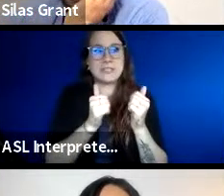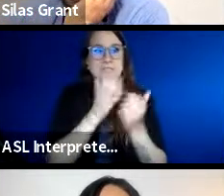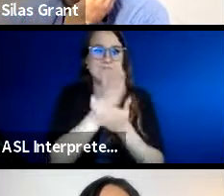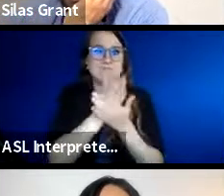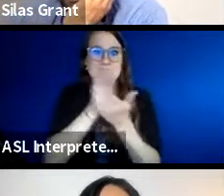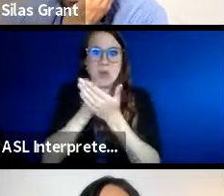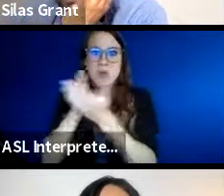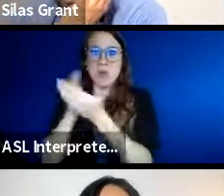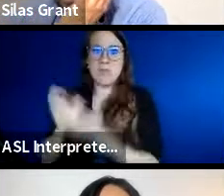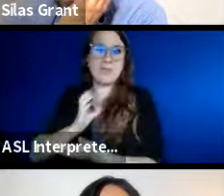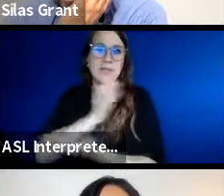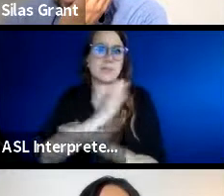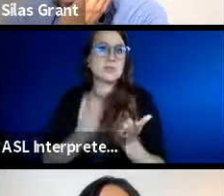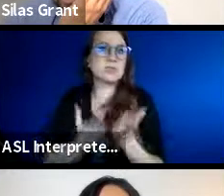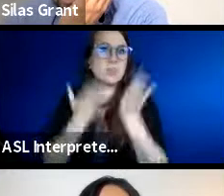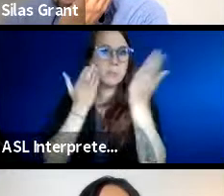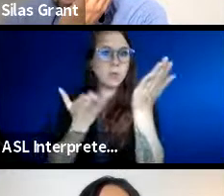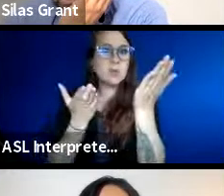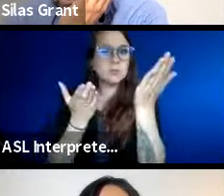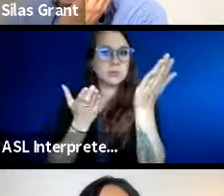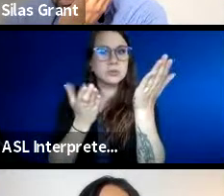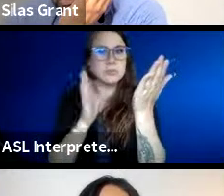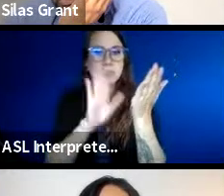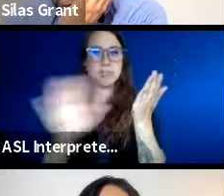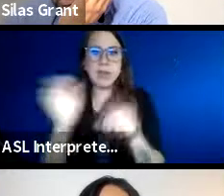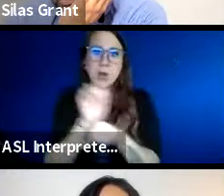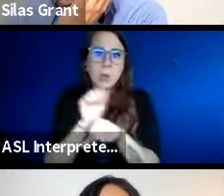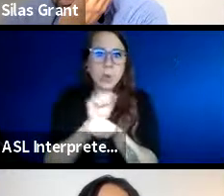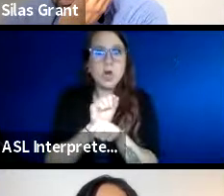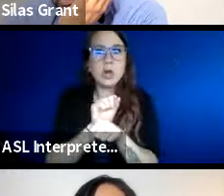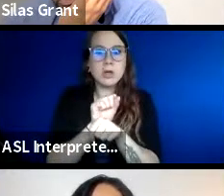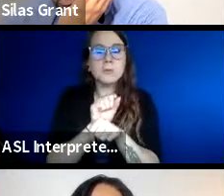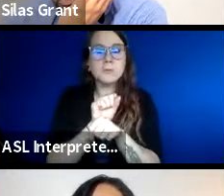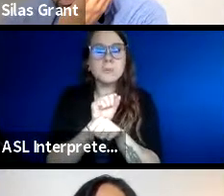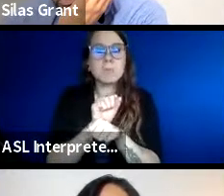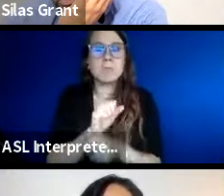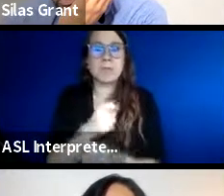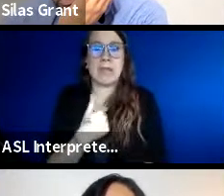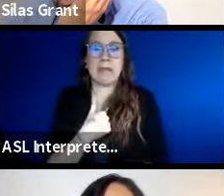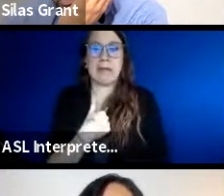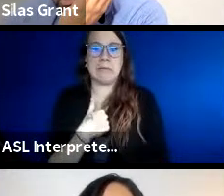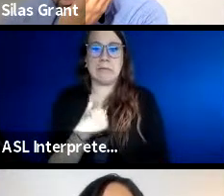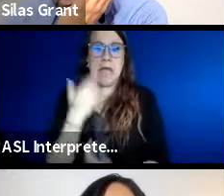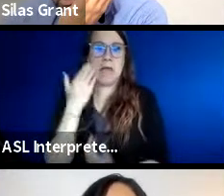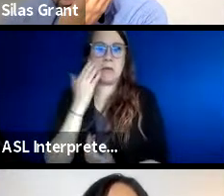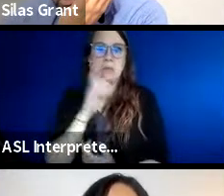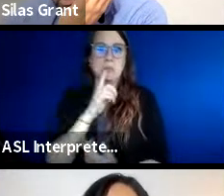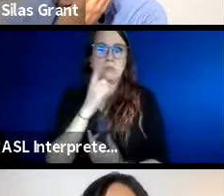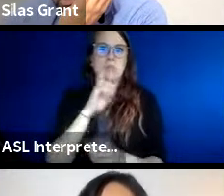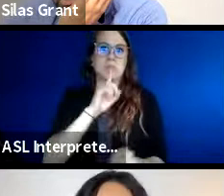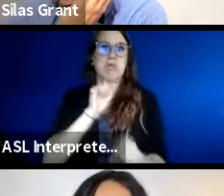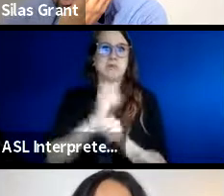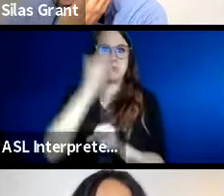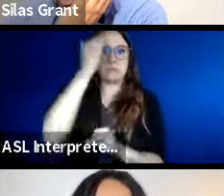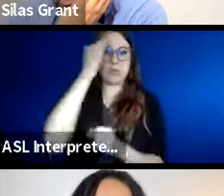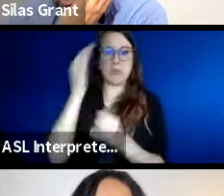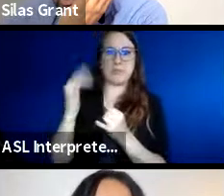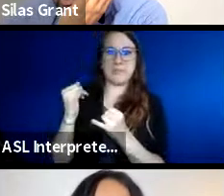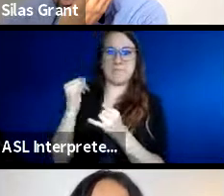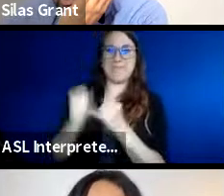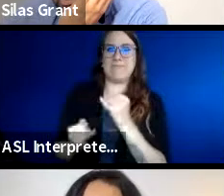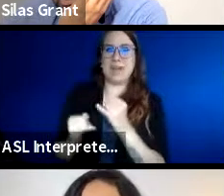council's proposals were, and I don't actually know what the final dollar tag on